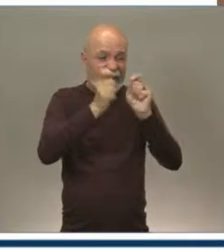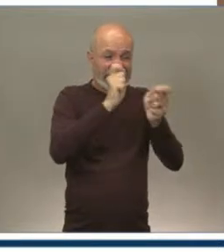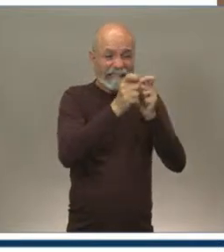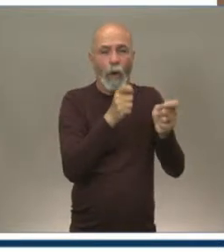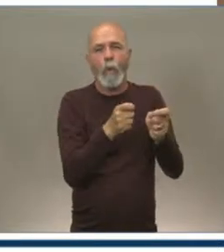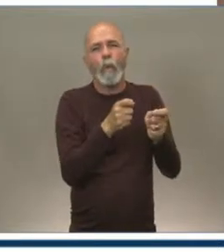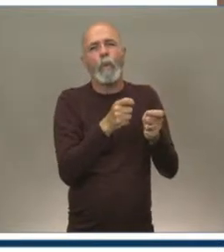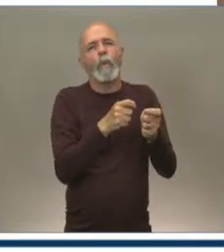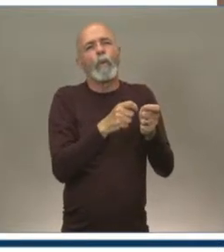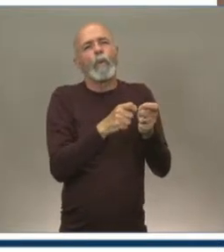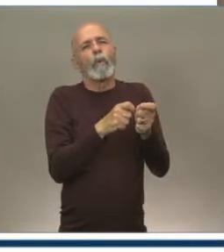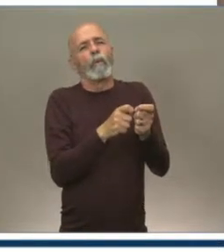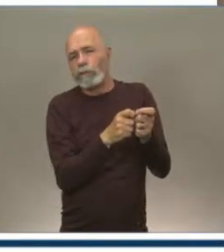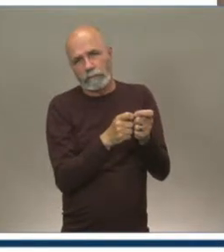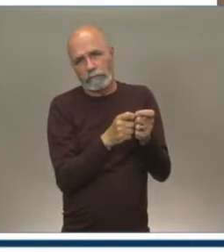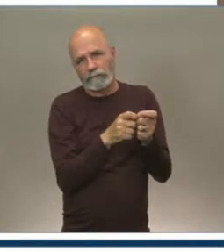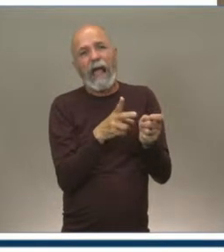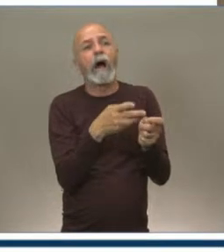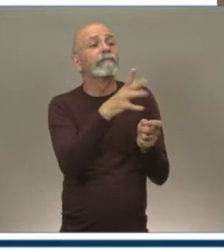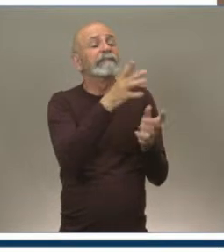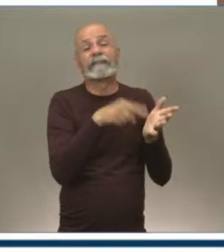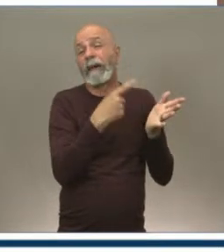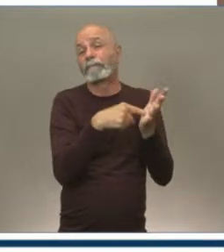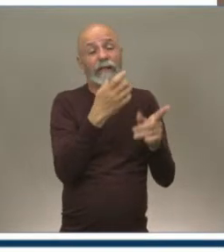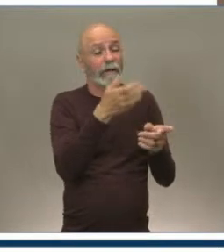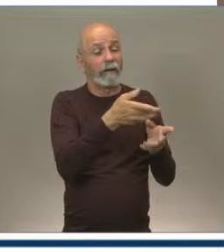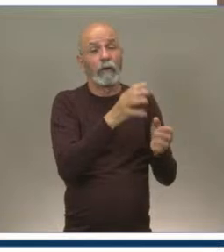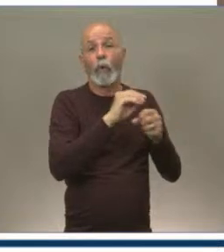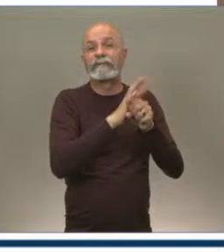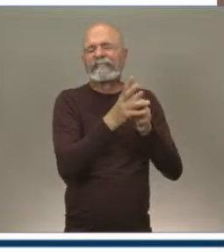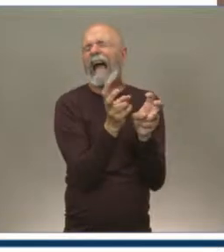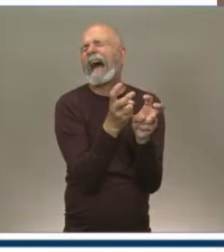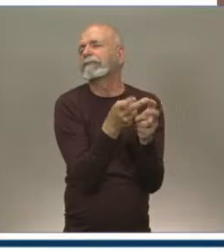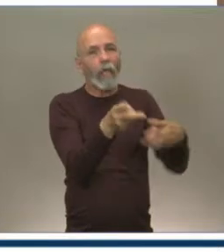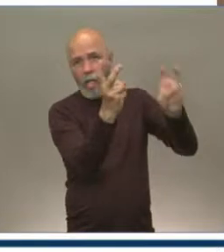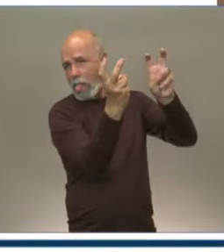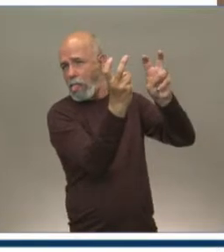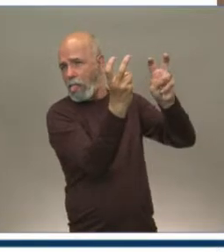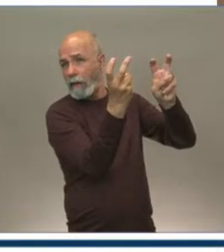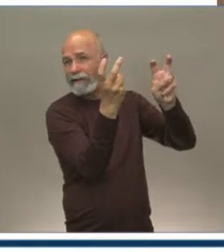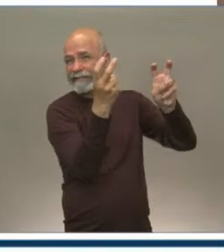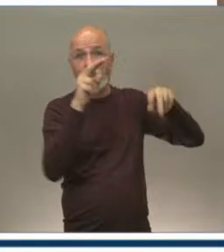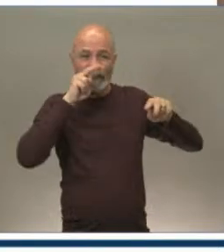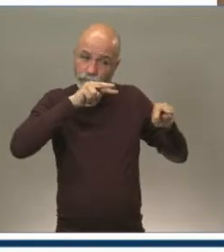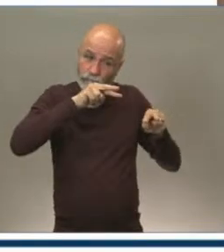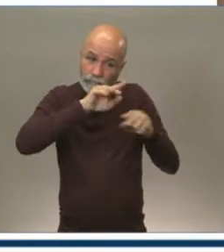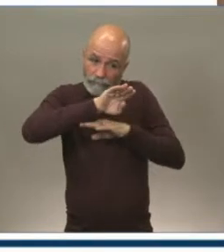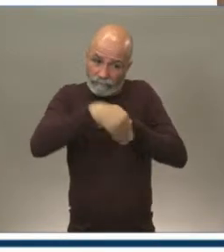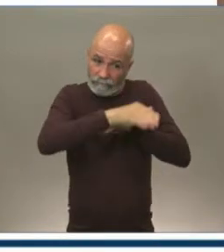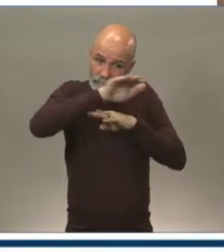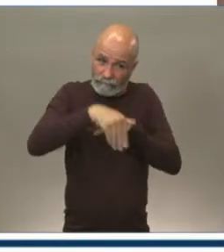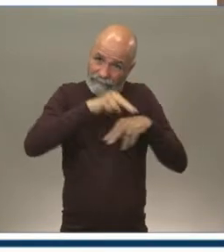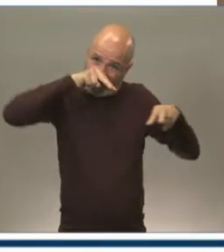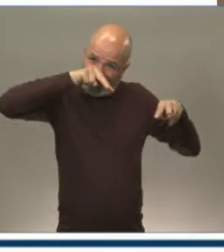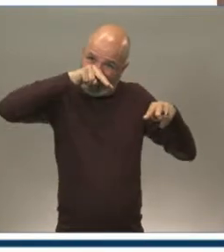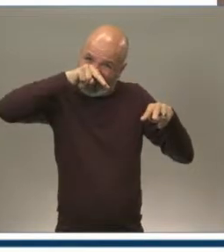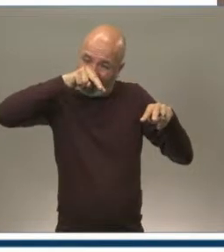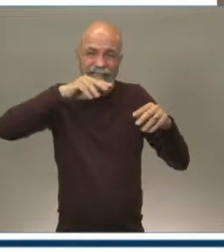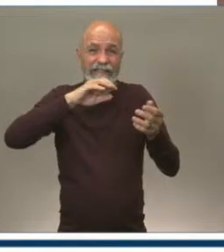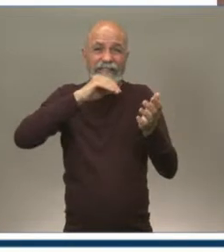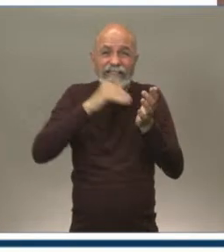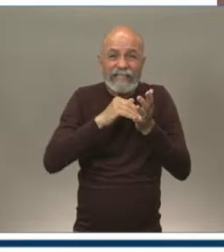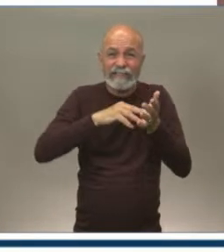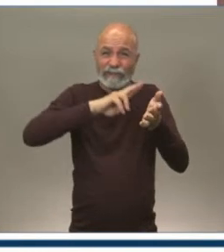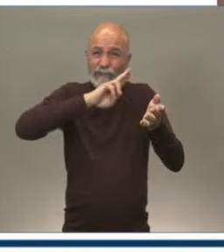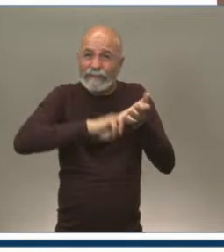patients, they're extremely ill. They do have high care requirements for respiratory therapists, for nurses, for physicians. They